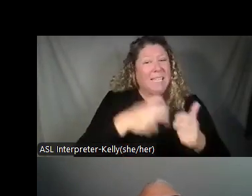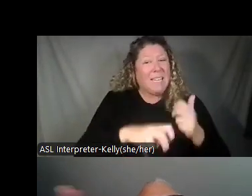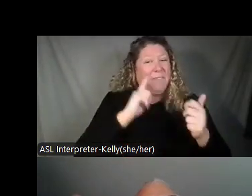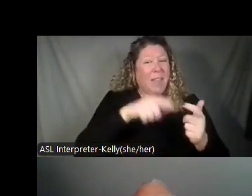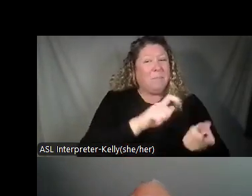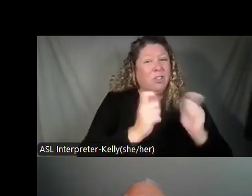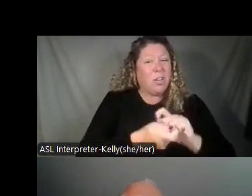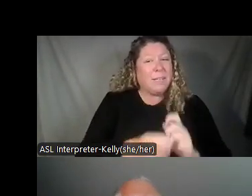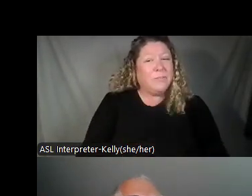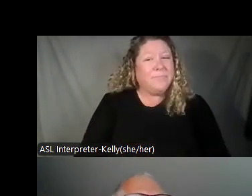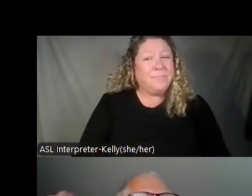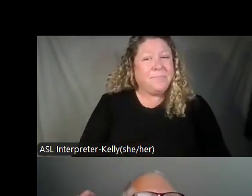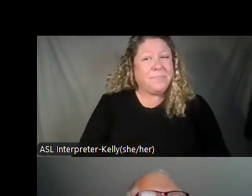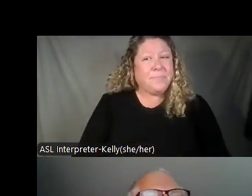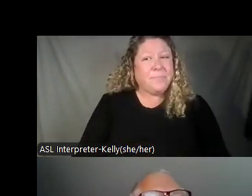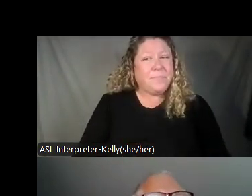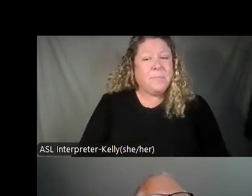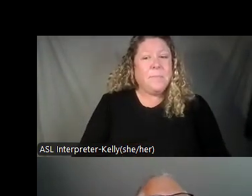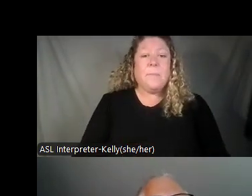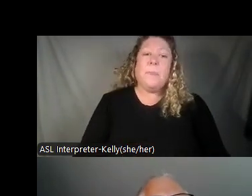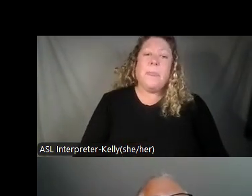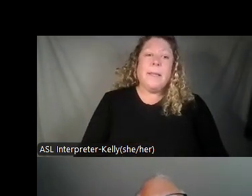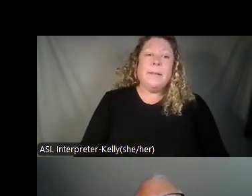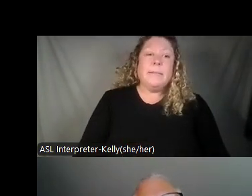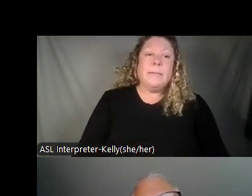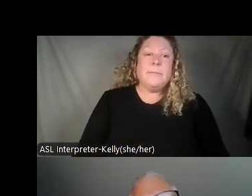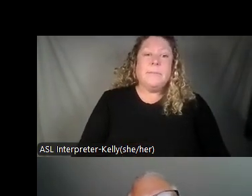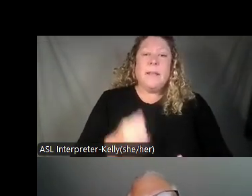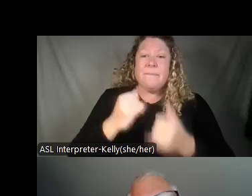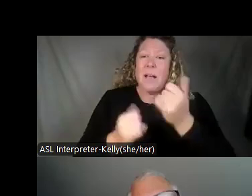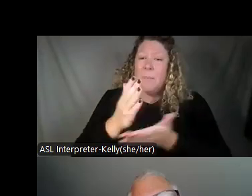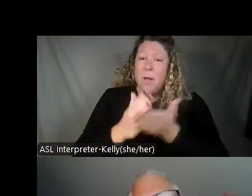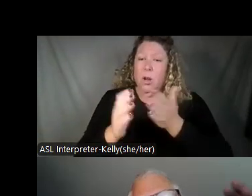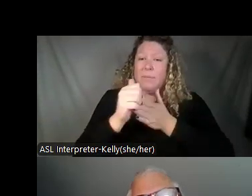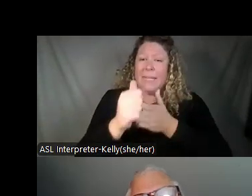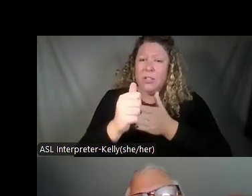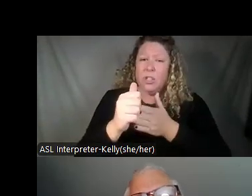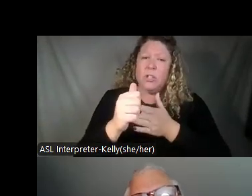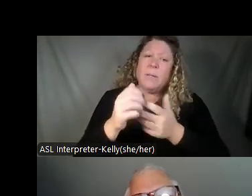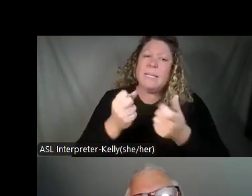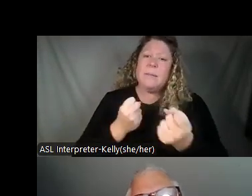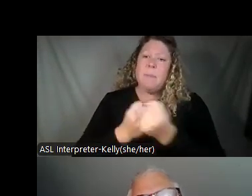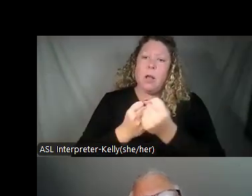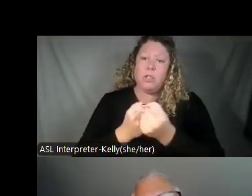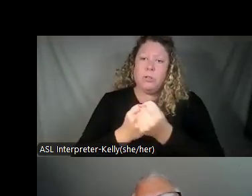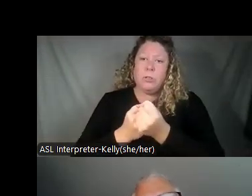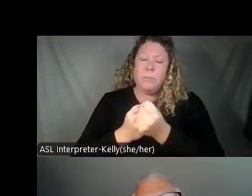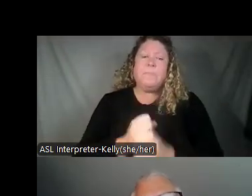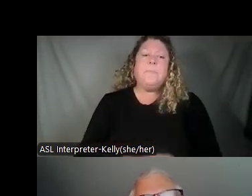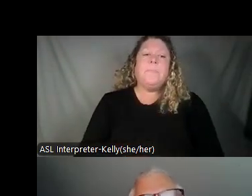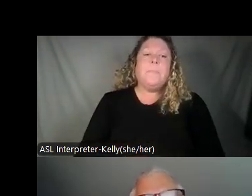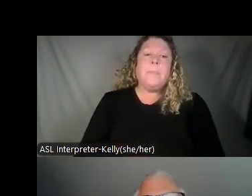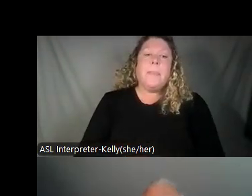The final aspect of leadership that I want to talk about is sponsorship. And I talk about this in my project.